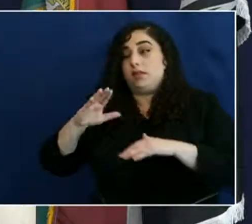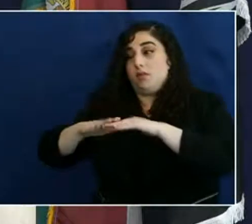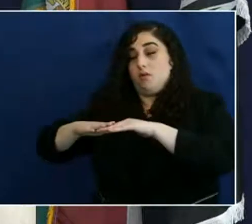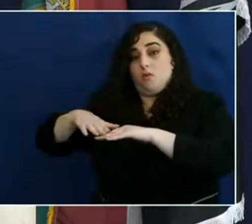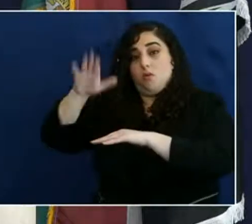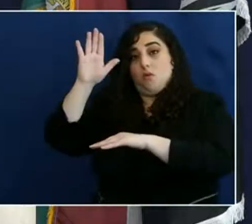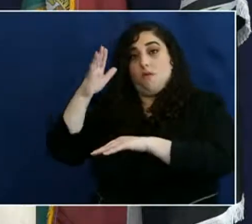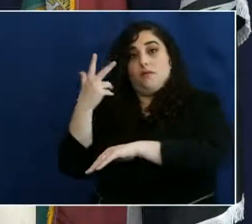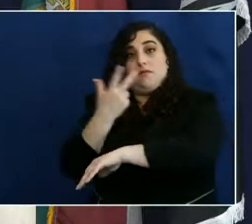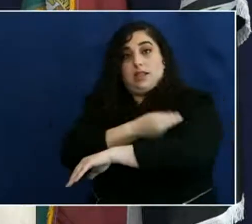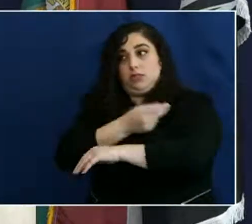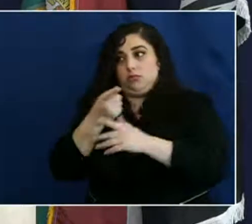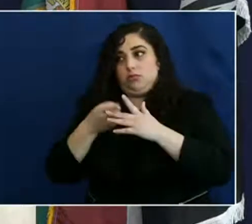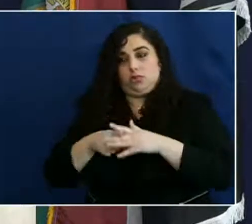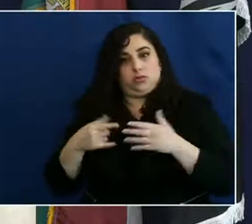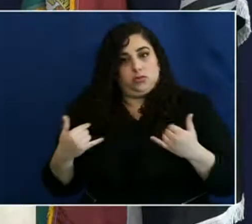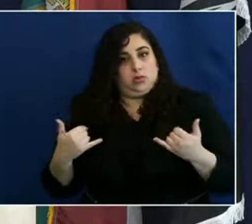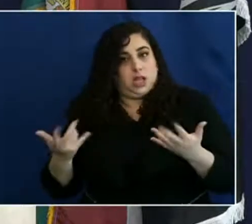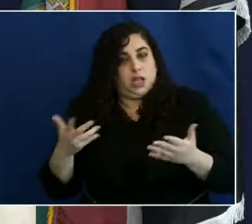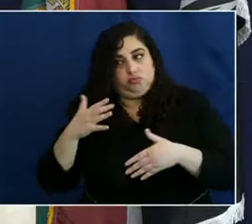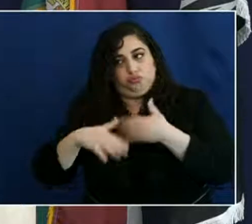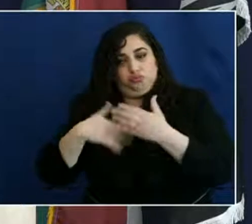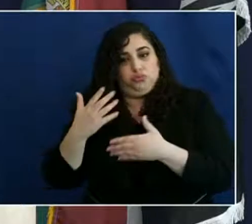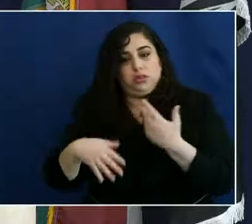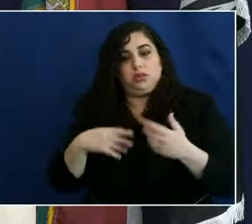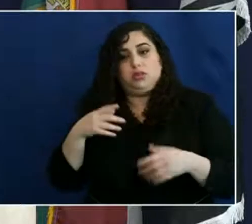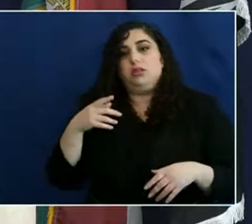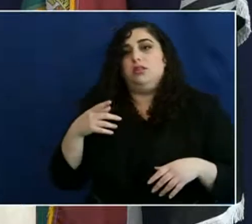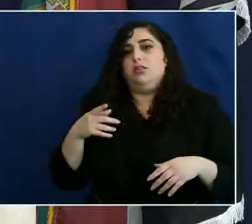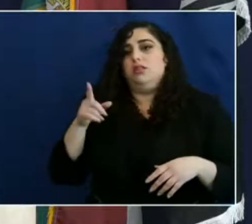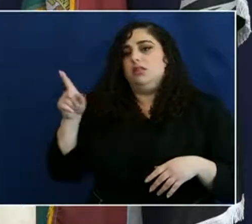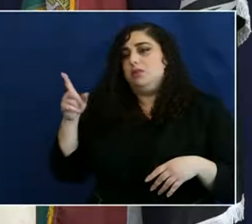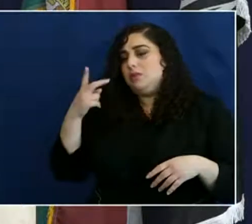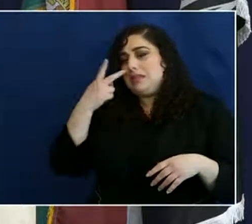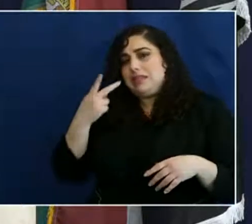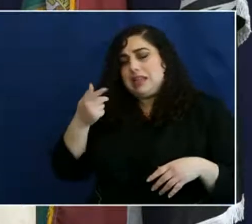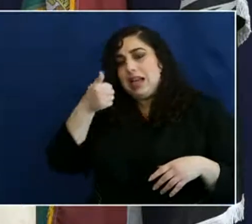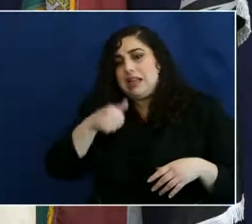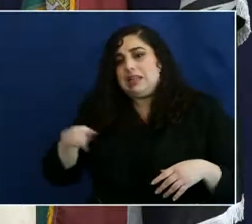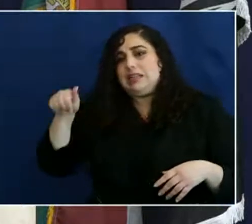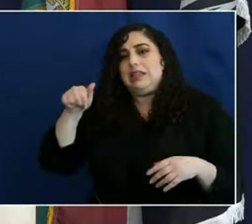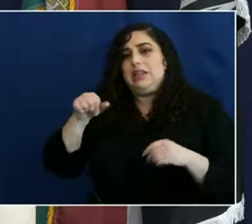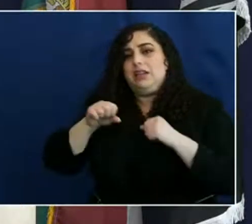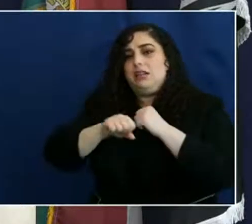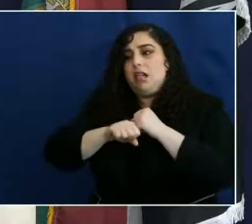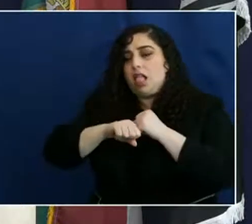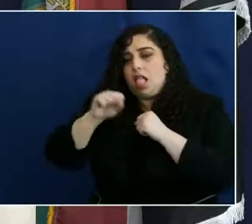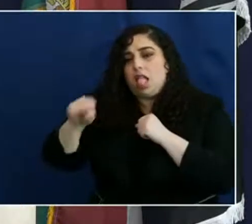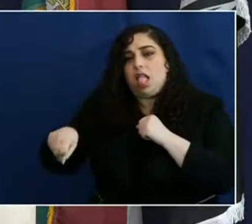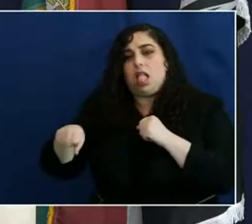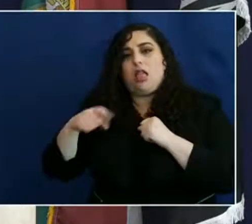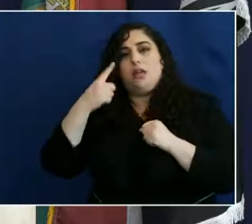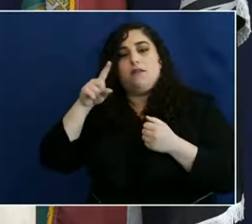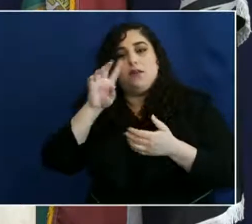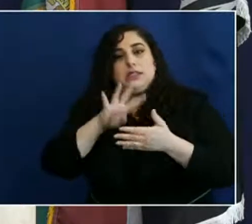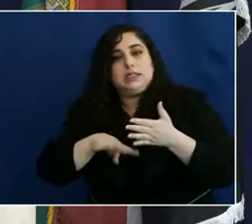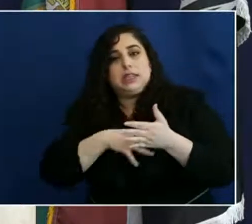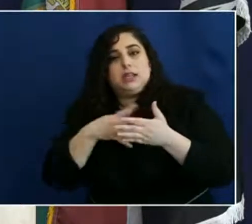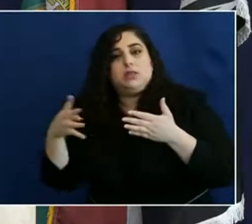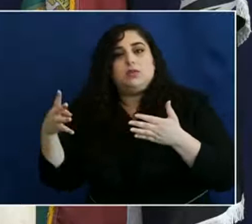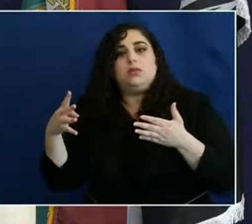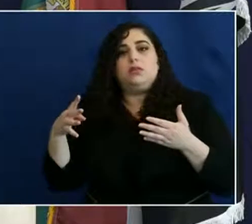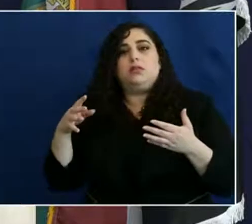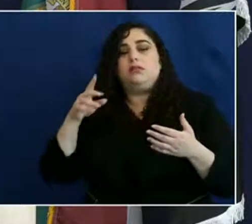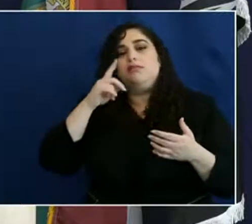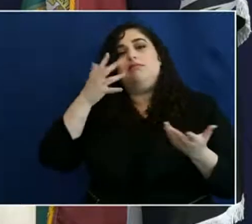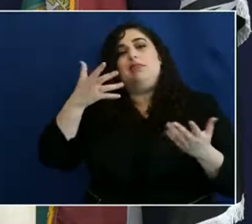today, are you guys seeing any kind of logjam on MyTurn and other scheduling apps that might be used? What's